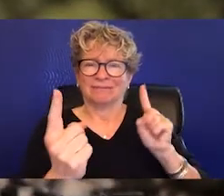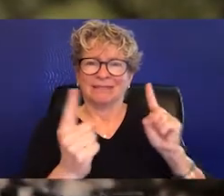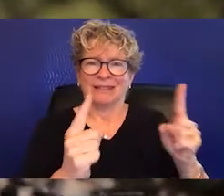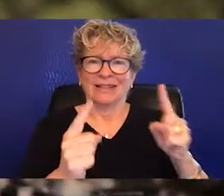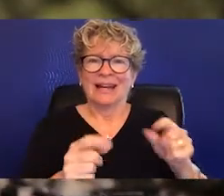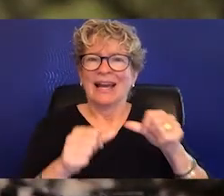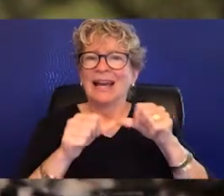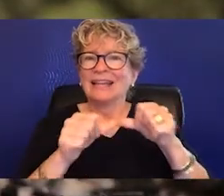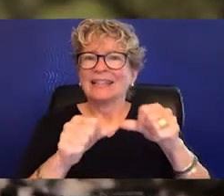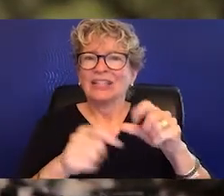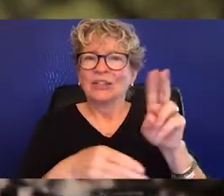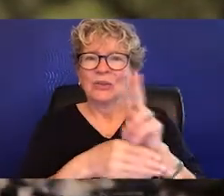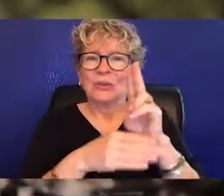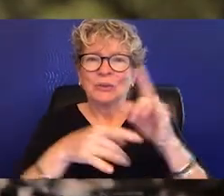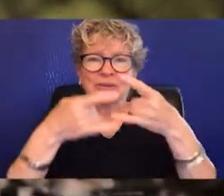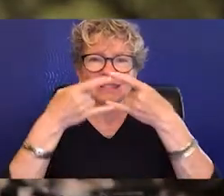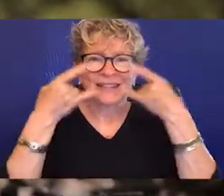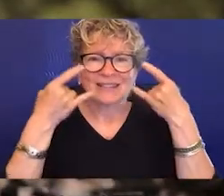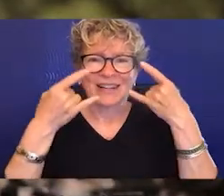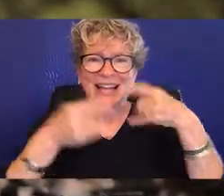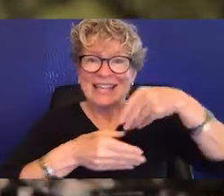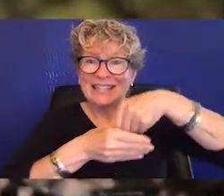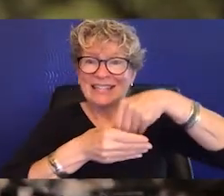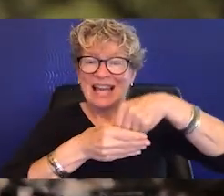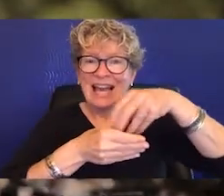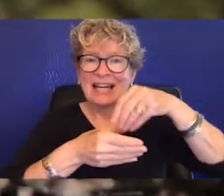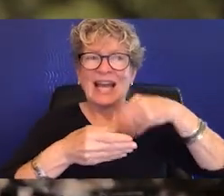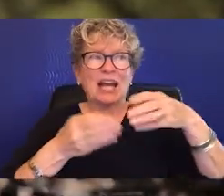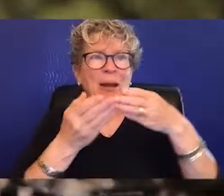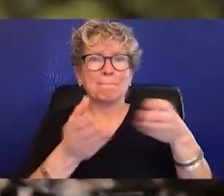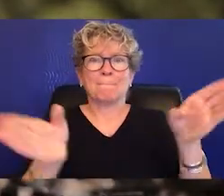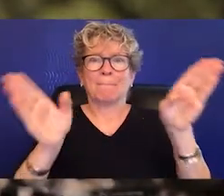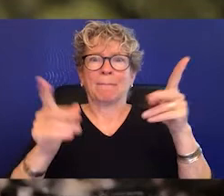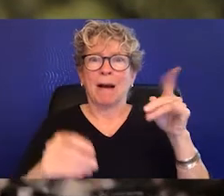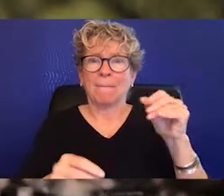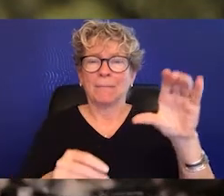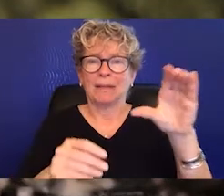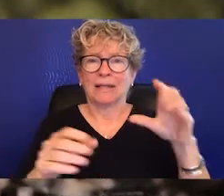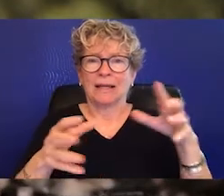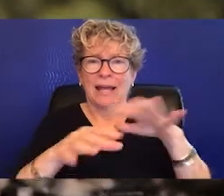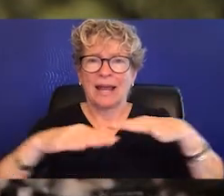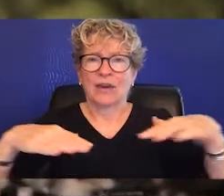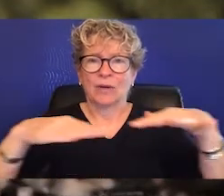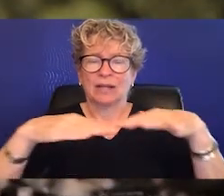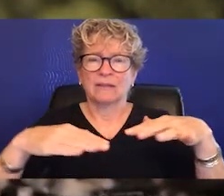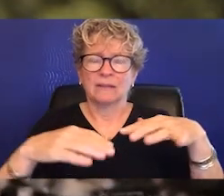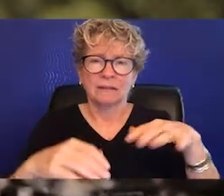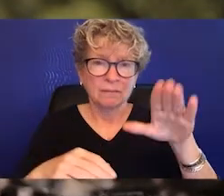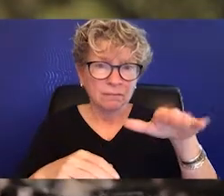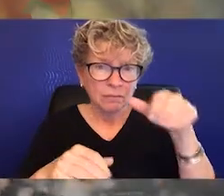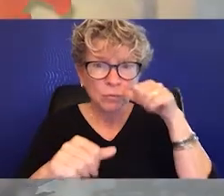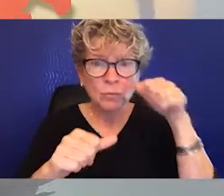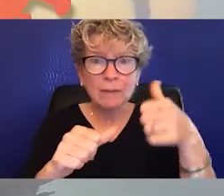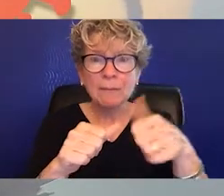social distancing yourself from others, and continuing to wear a mask indoors and in public